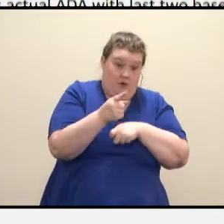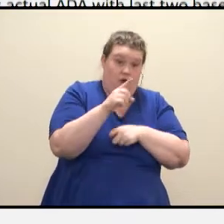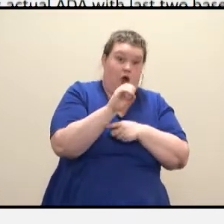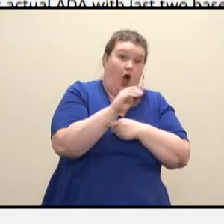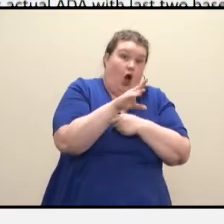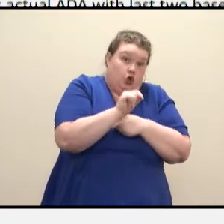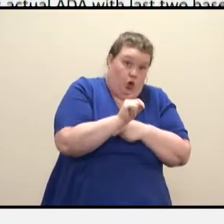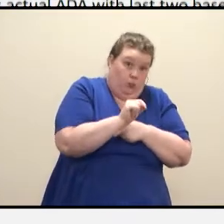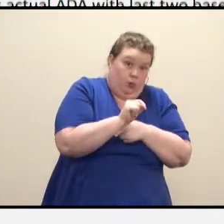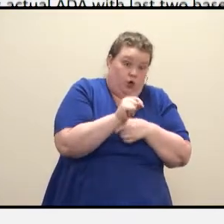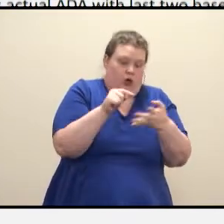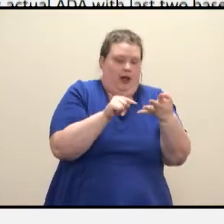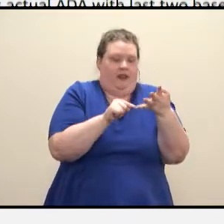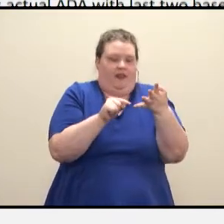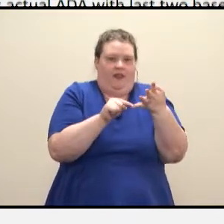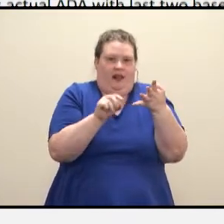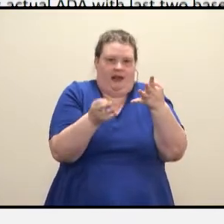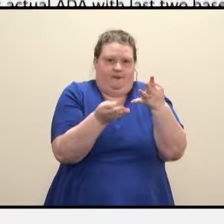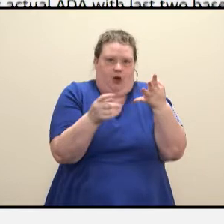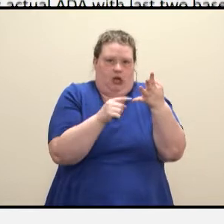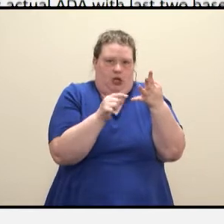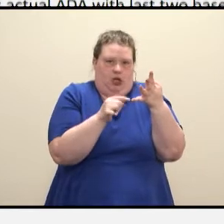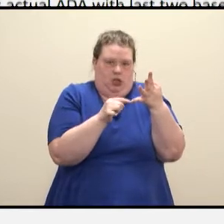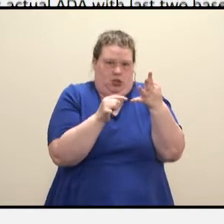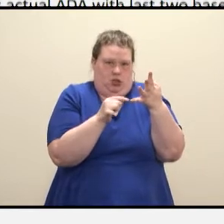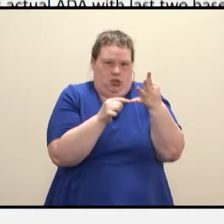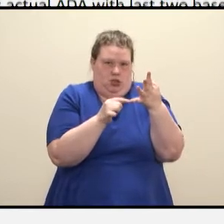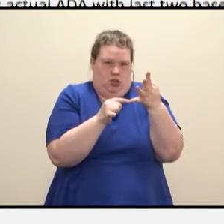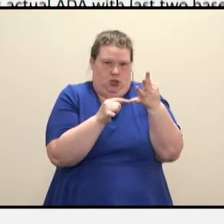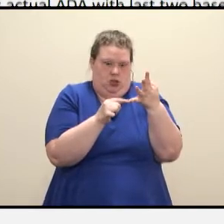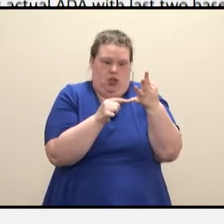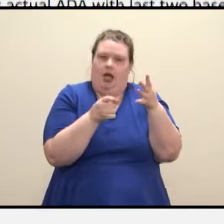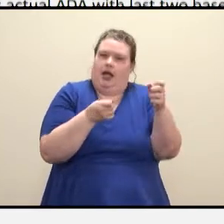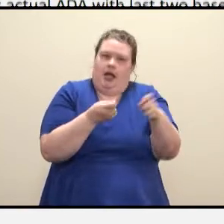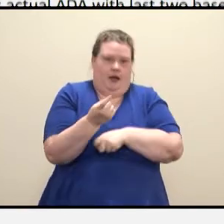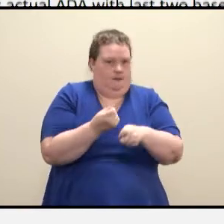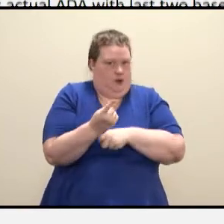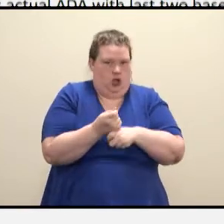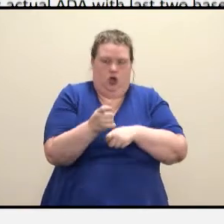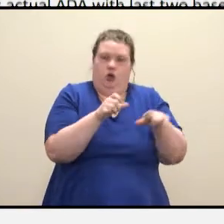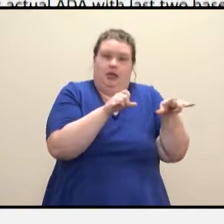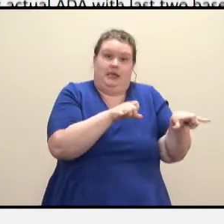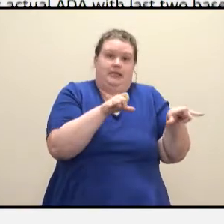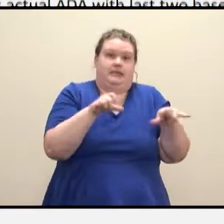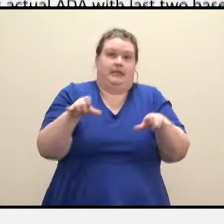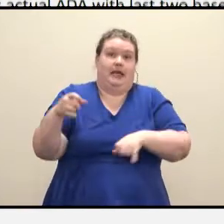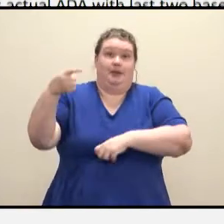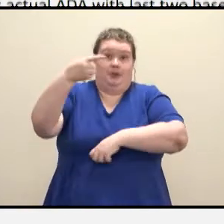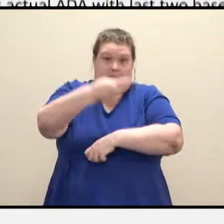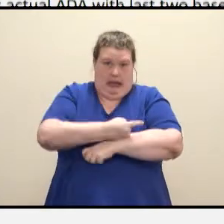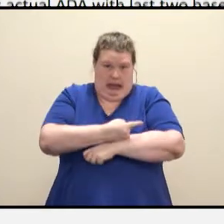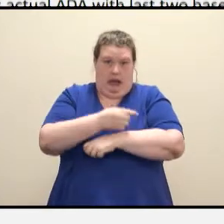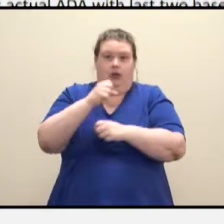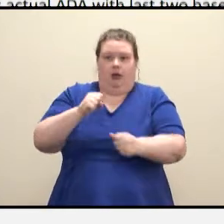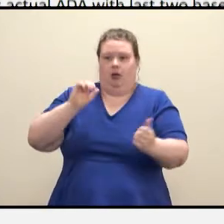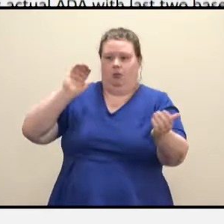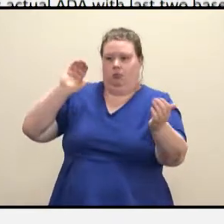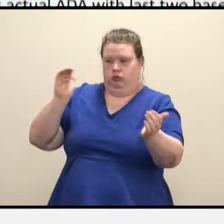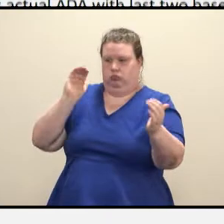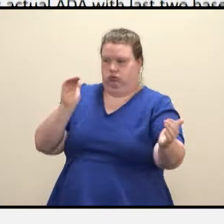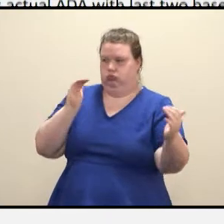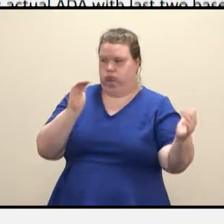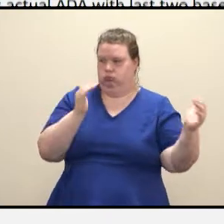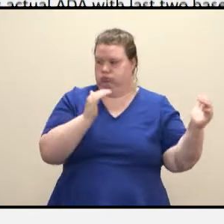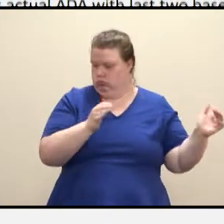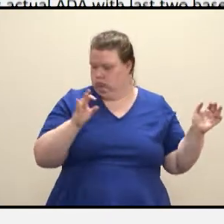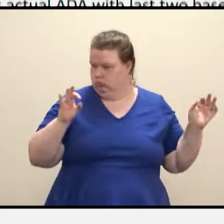so I always use that same number because I can always get back to it for one thing, for comparison purposes. But